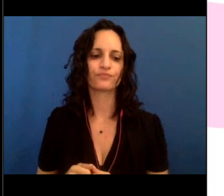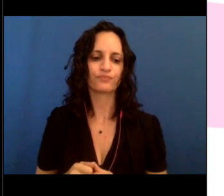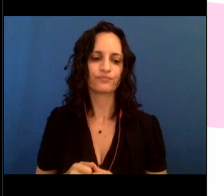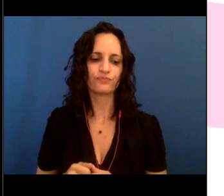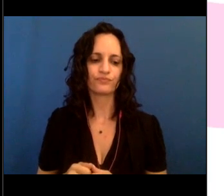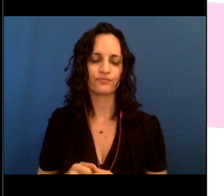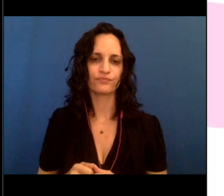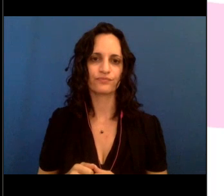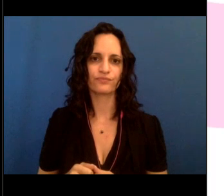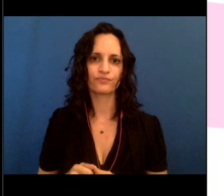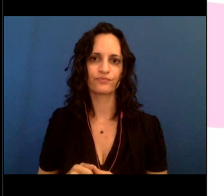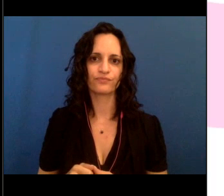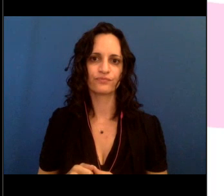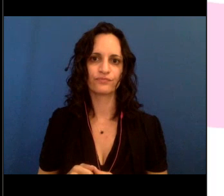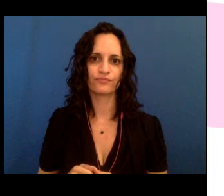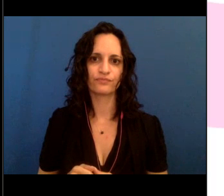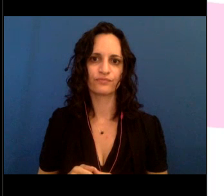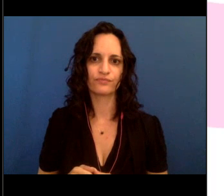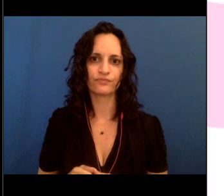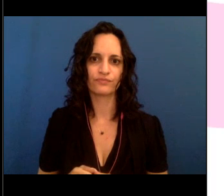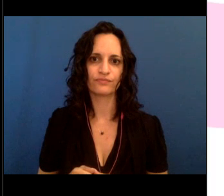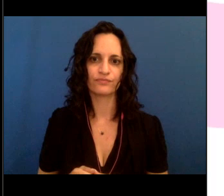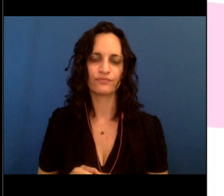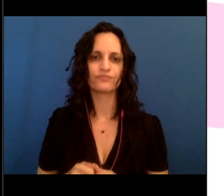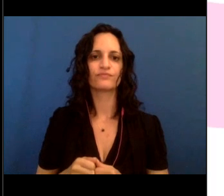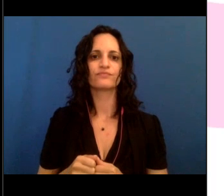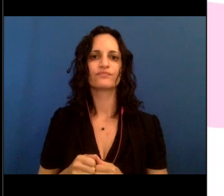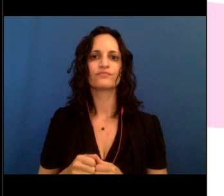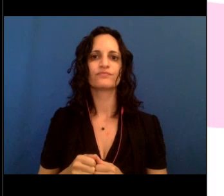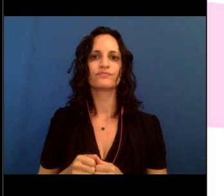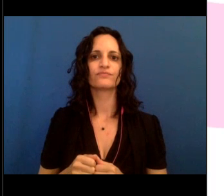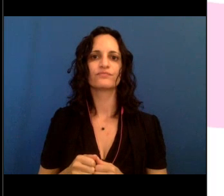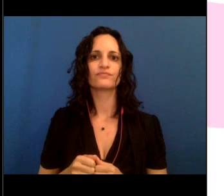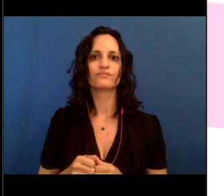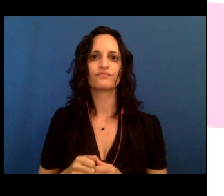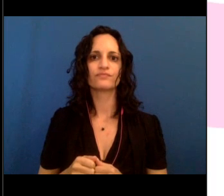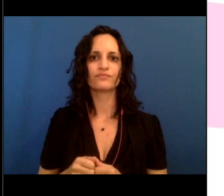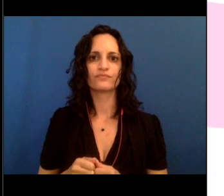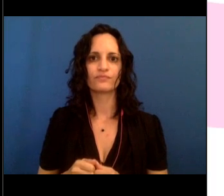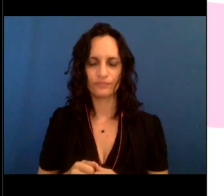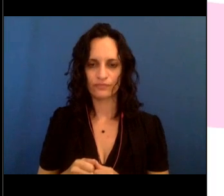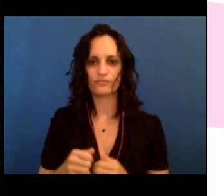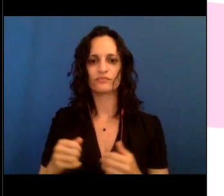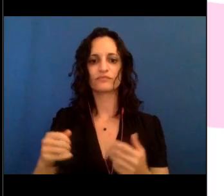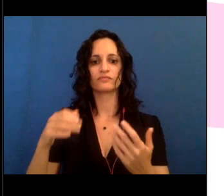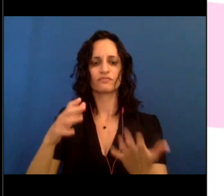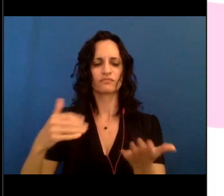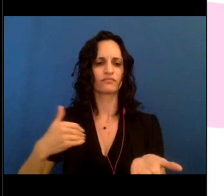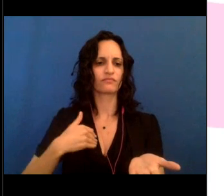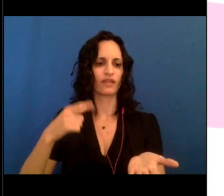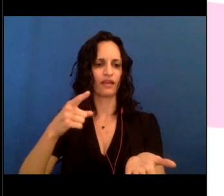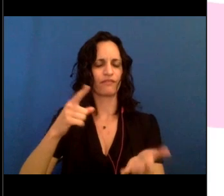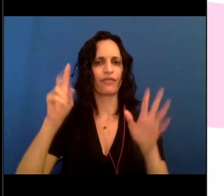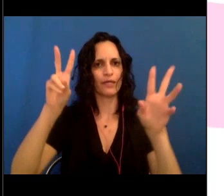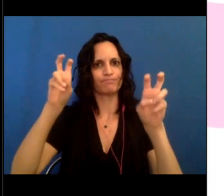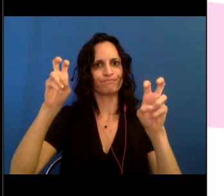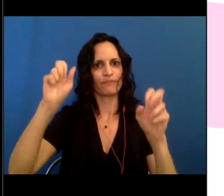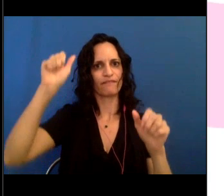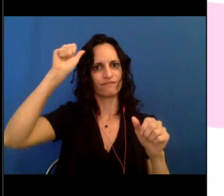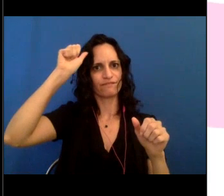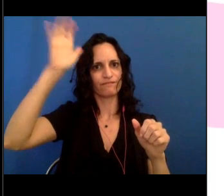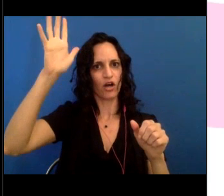frequently cited as the founder of modern linguistics, which is not to say he is or should be the sole arbiter of what linguistics is, but because of his historical